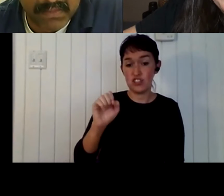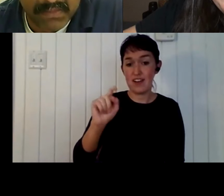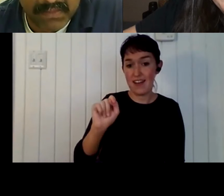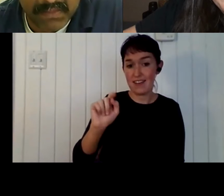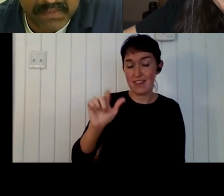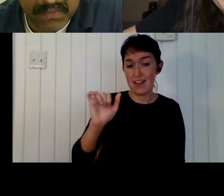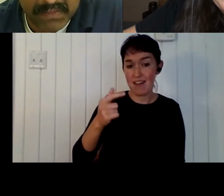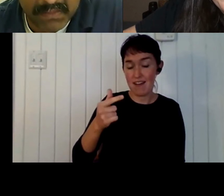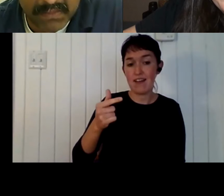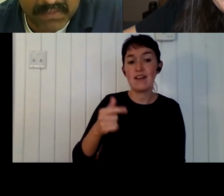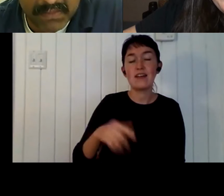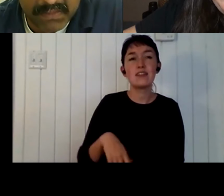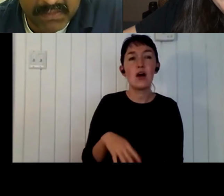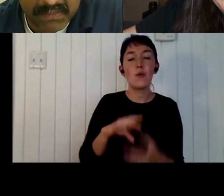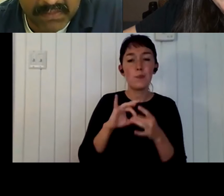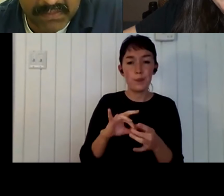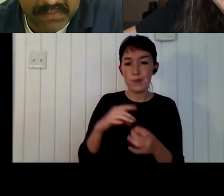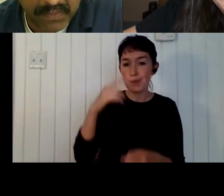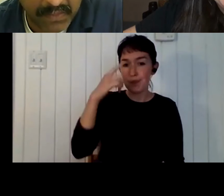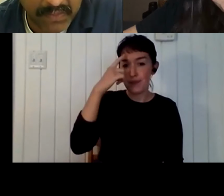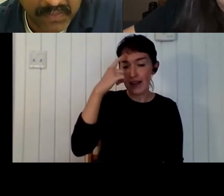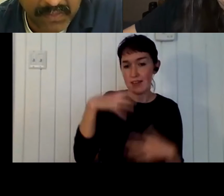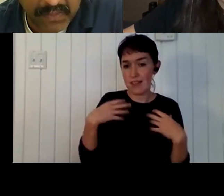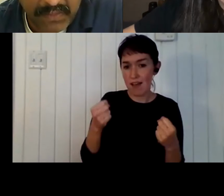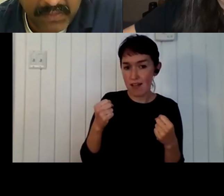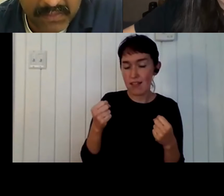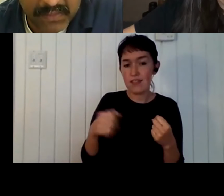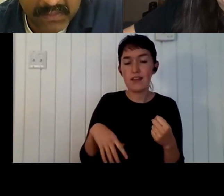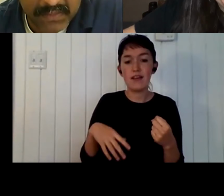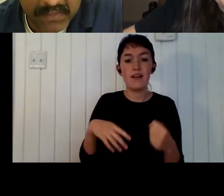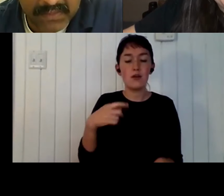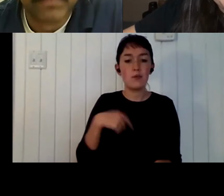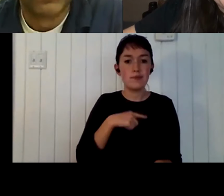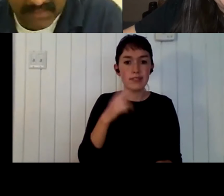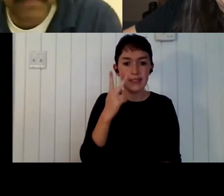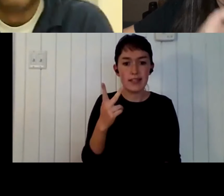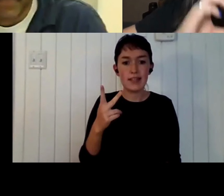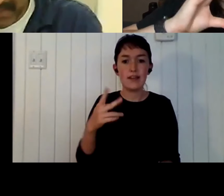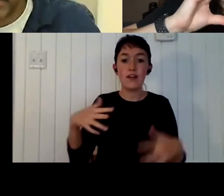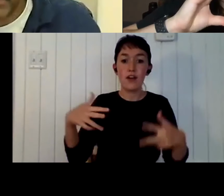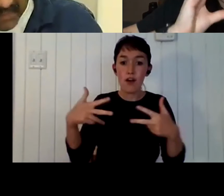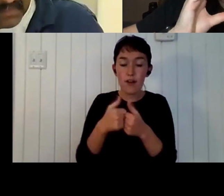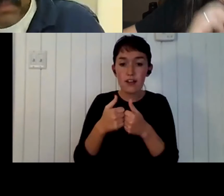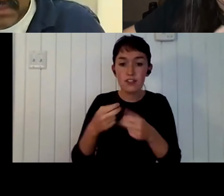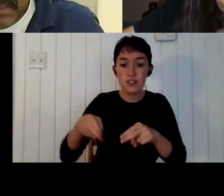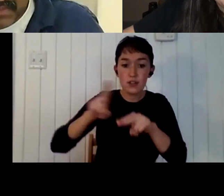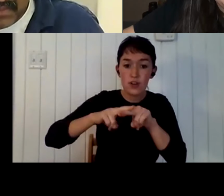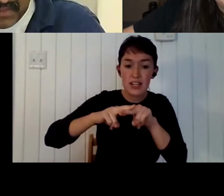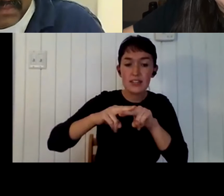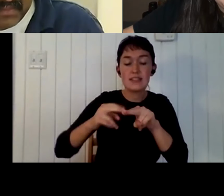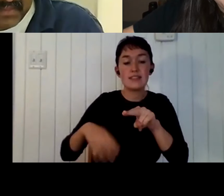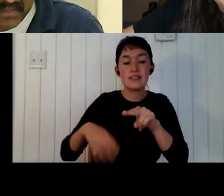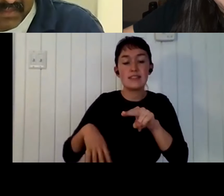I think there's evidence that car crashes increase after daylight savings time changes. And so